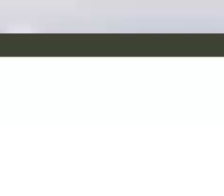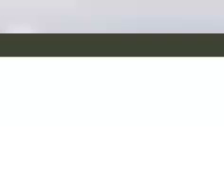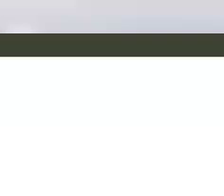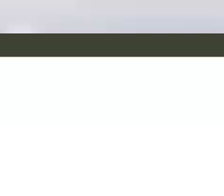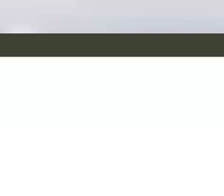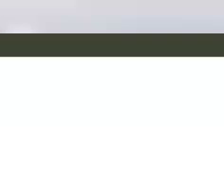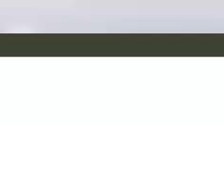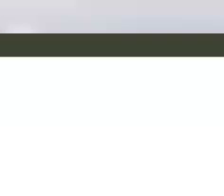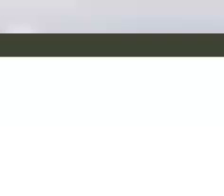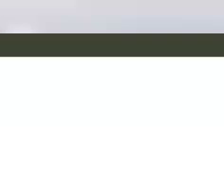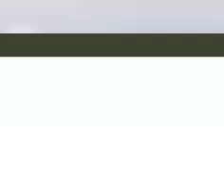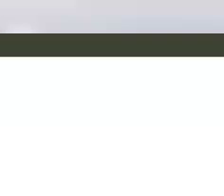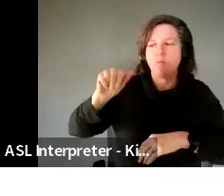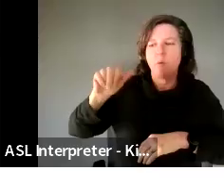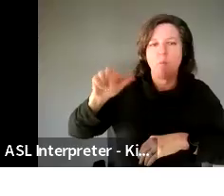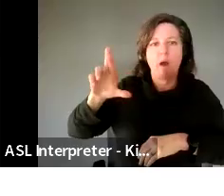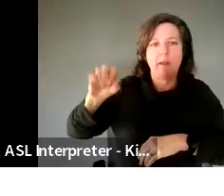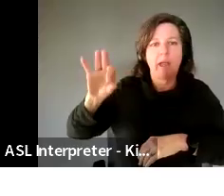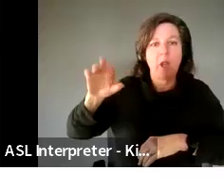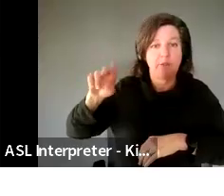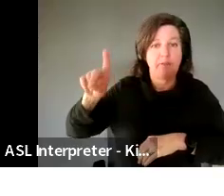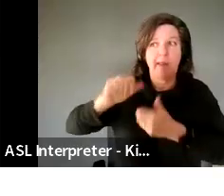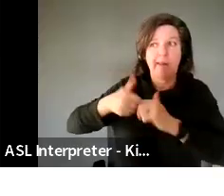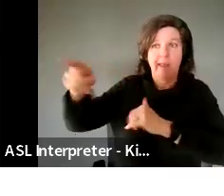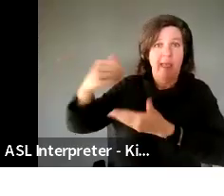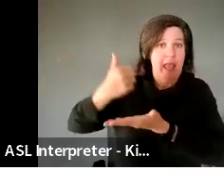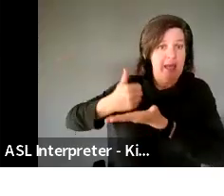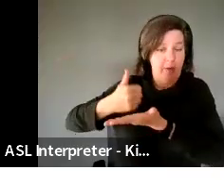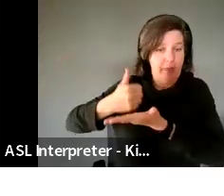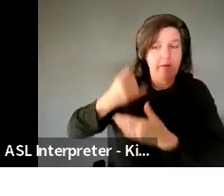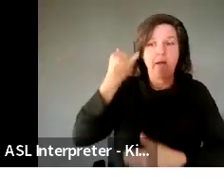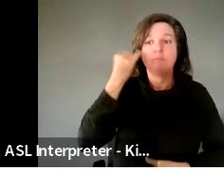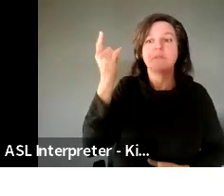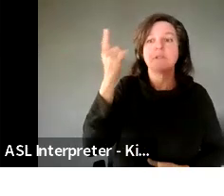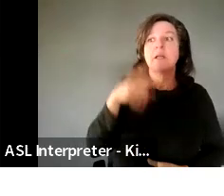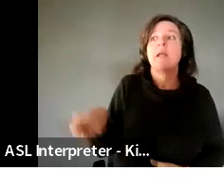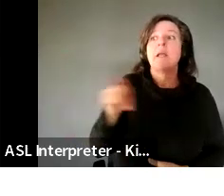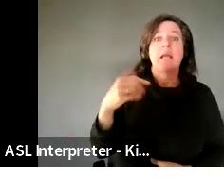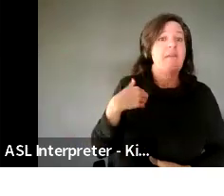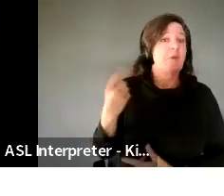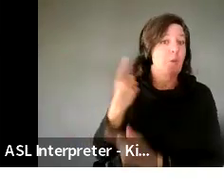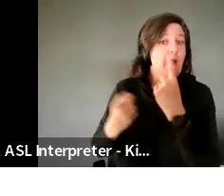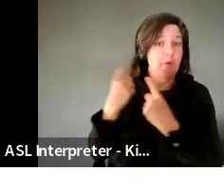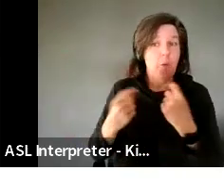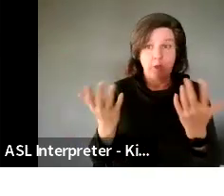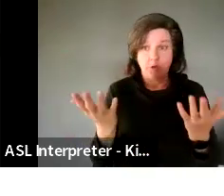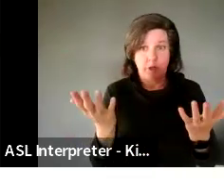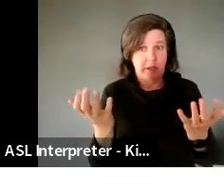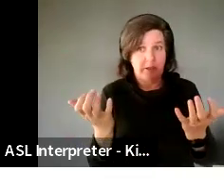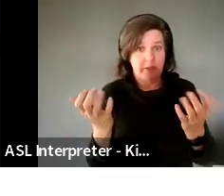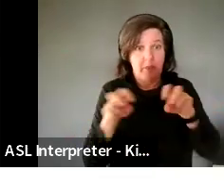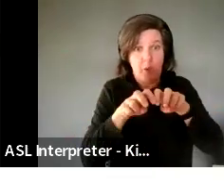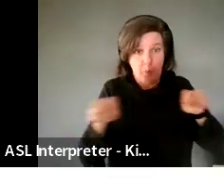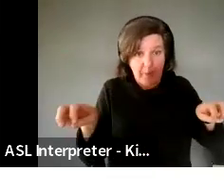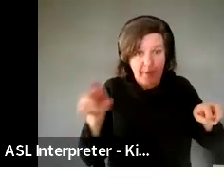and how it can help. If you have any questions that you would like the panel,